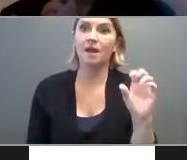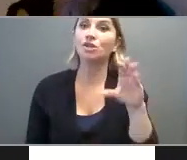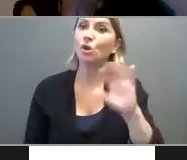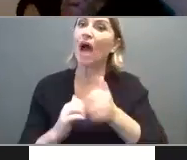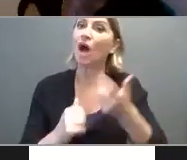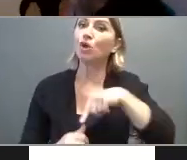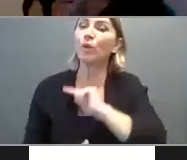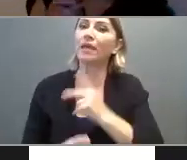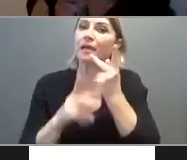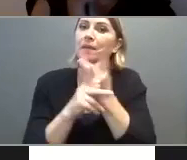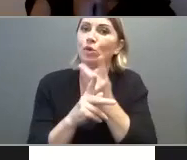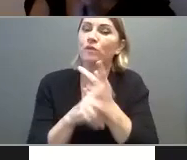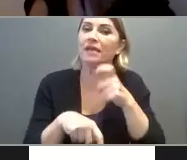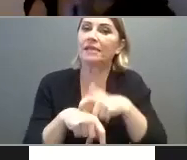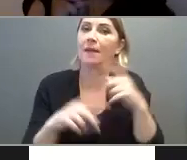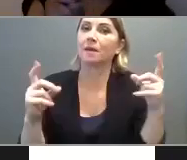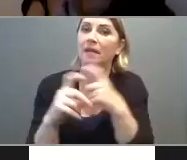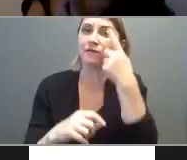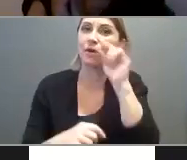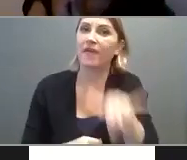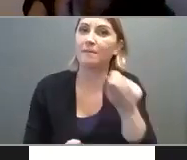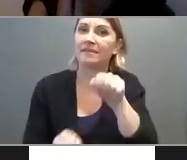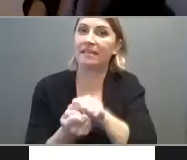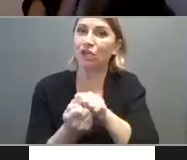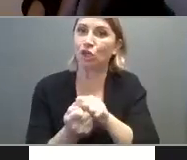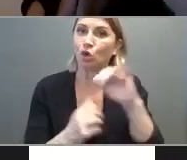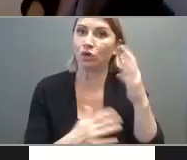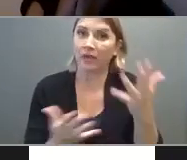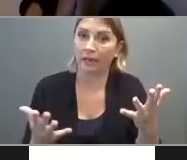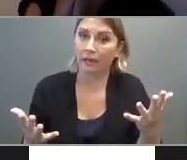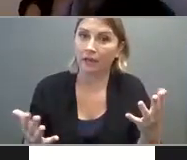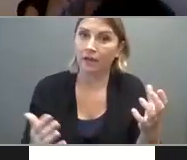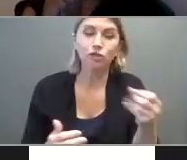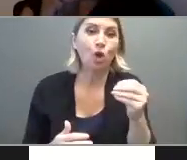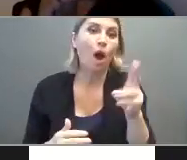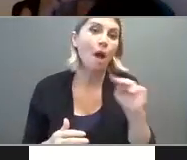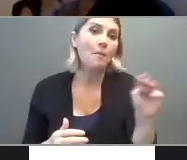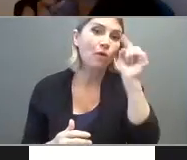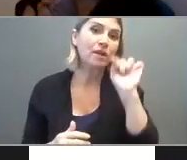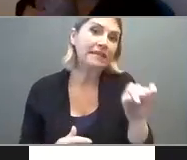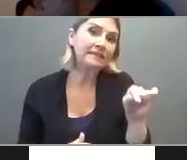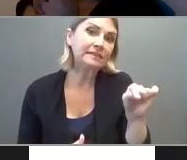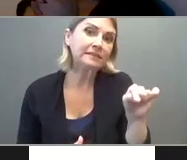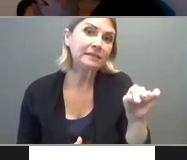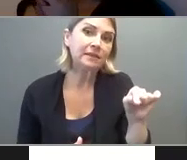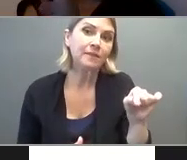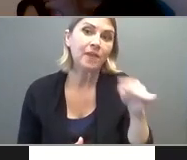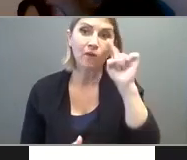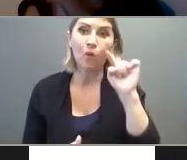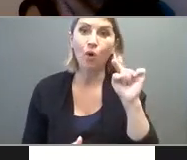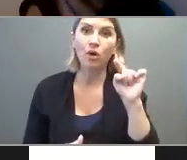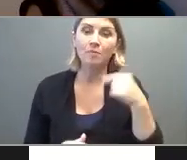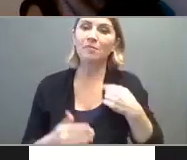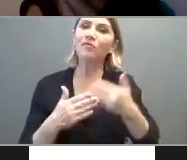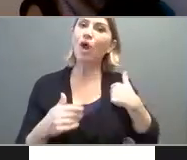we compute the time complexity of this particular thing? For this, before I explain this,